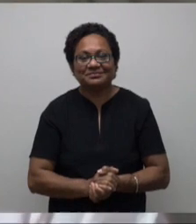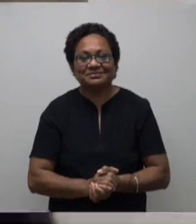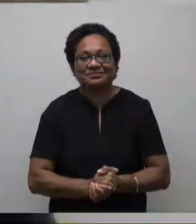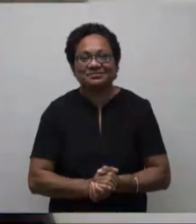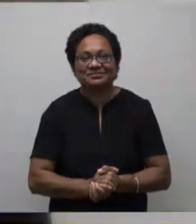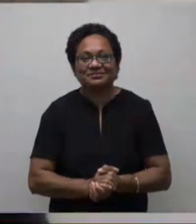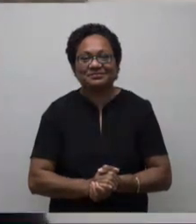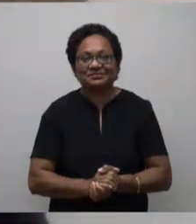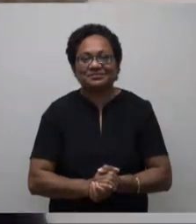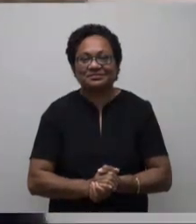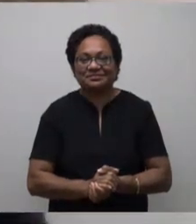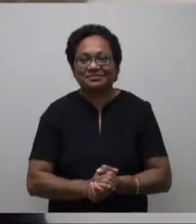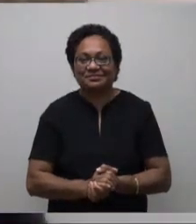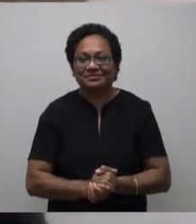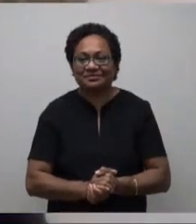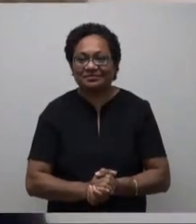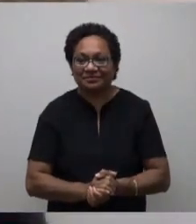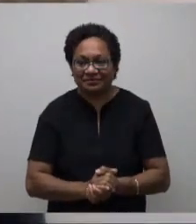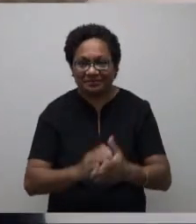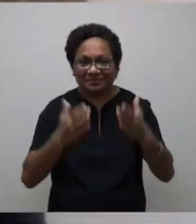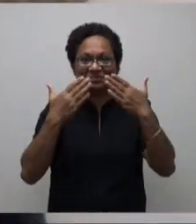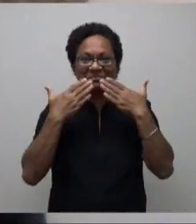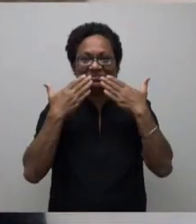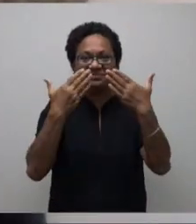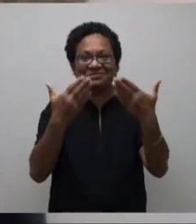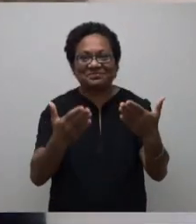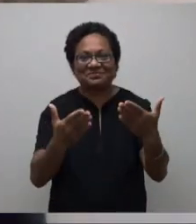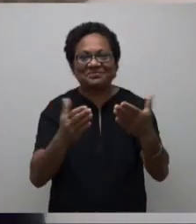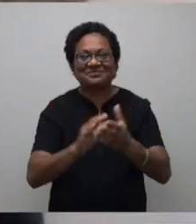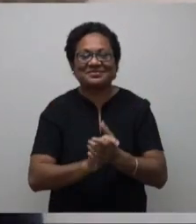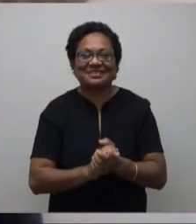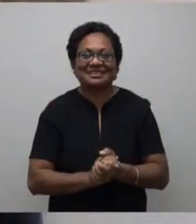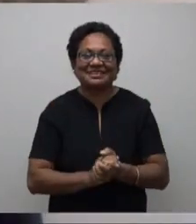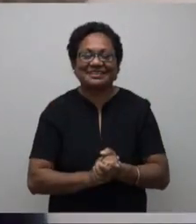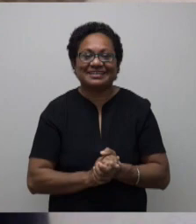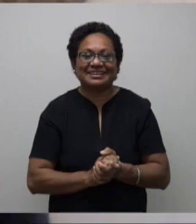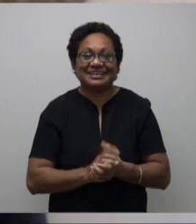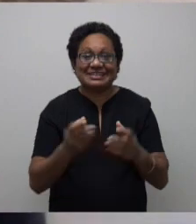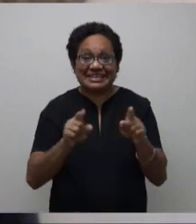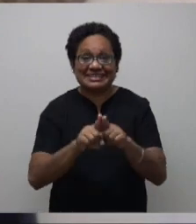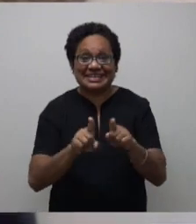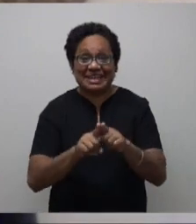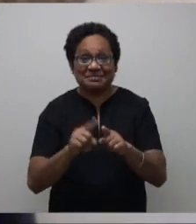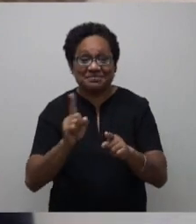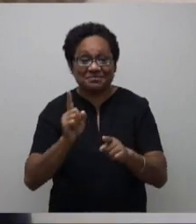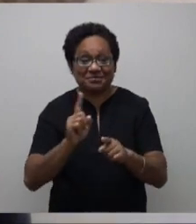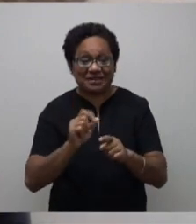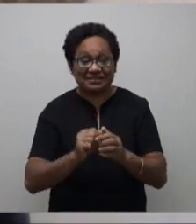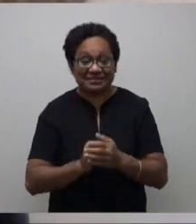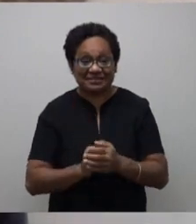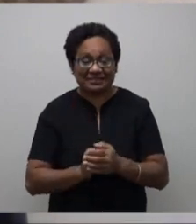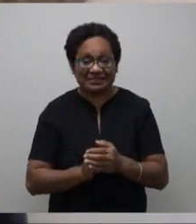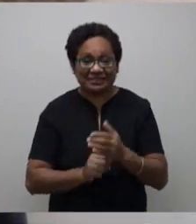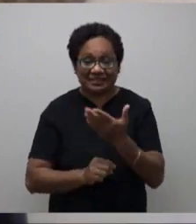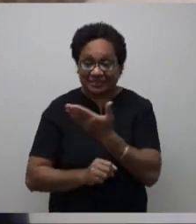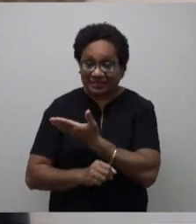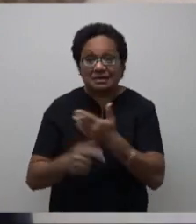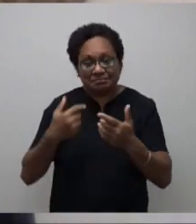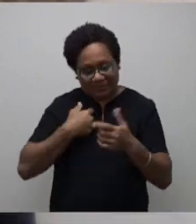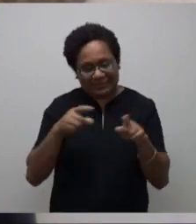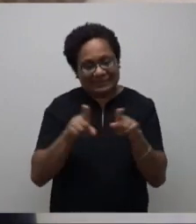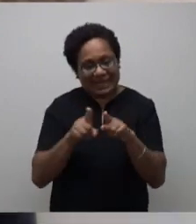Thank you. So just similar to the permanent secretary, I am also speaking to you from home